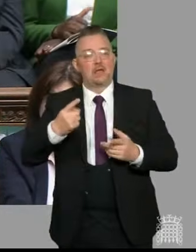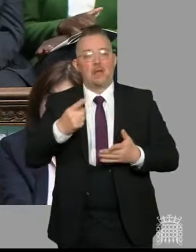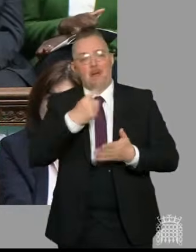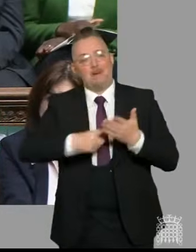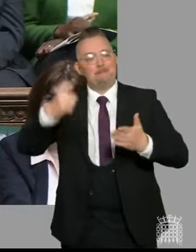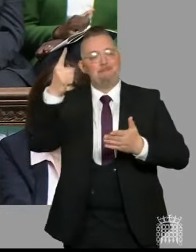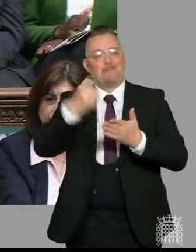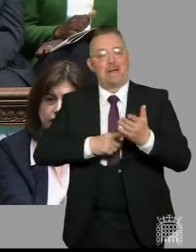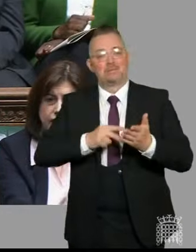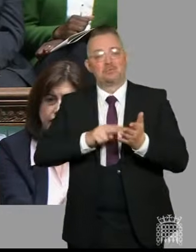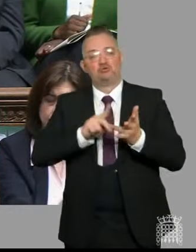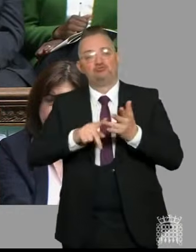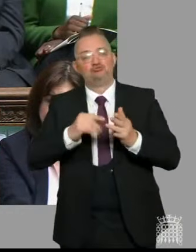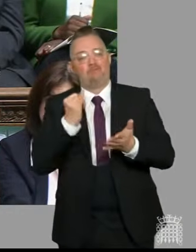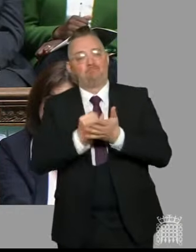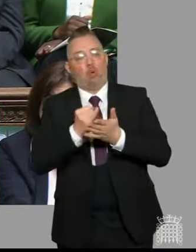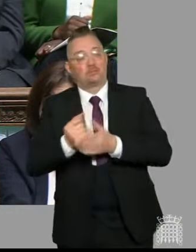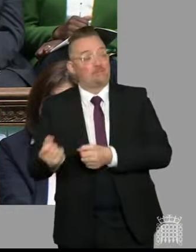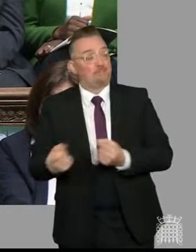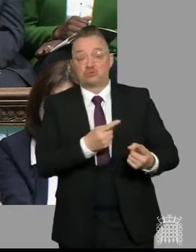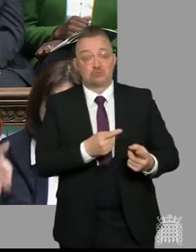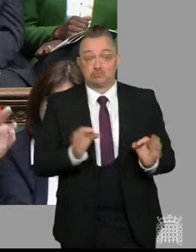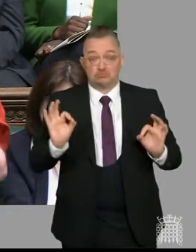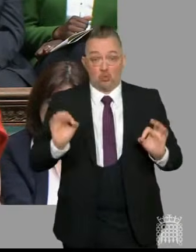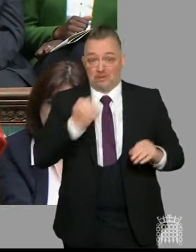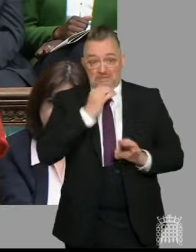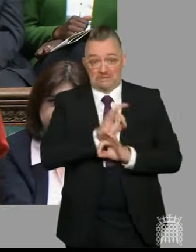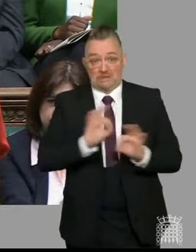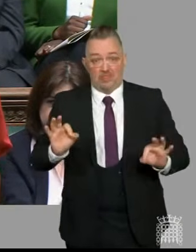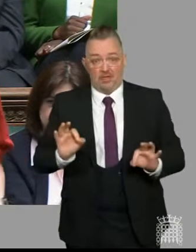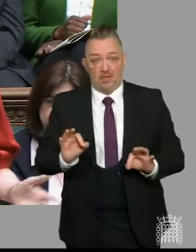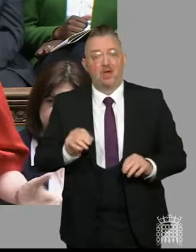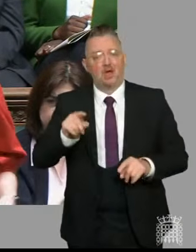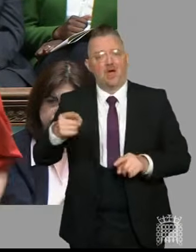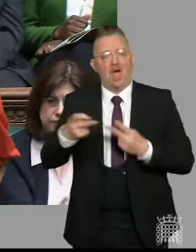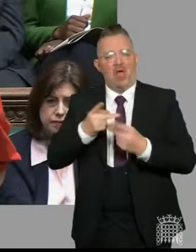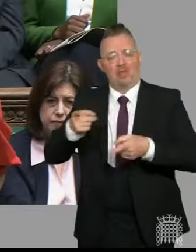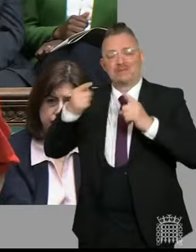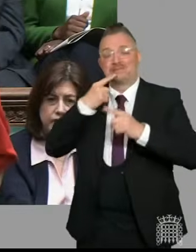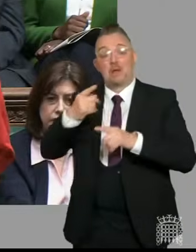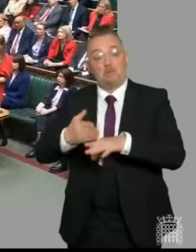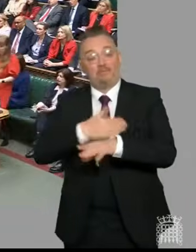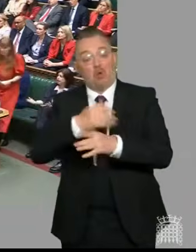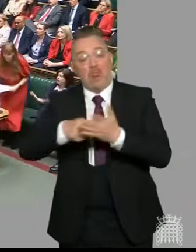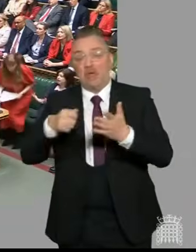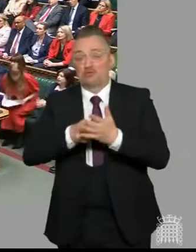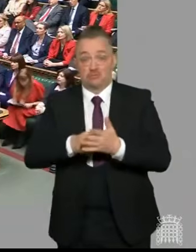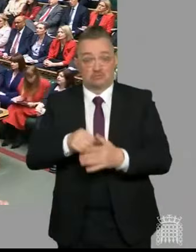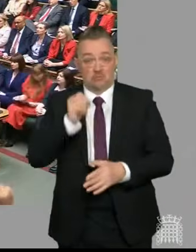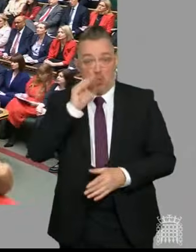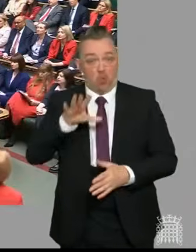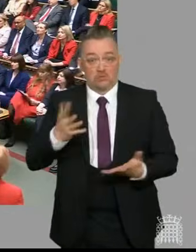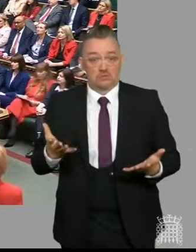Secretary now says it won't happen before an election. So if he can give us a date, can he name it now?